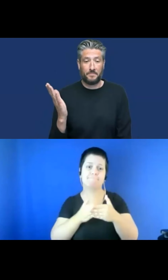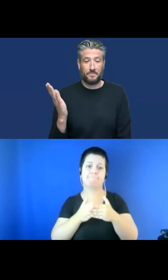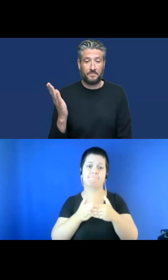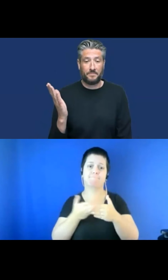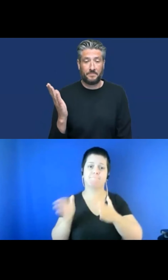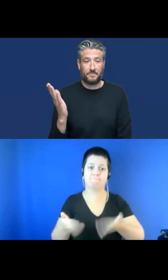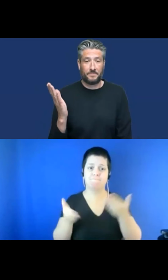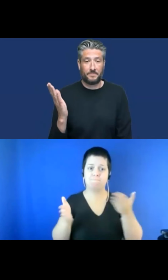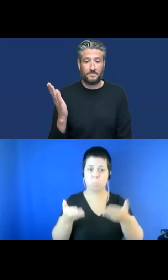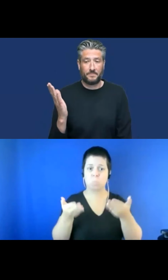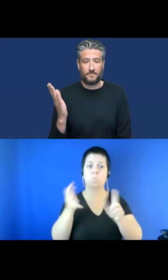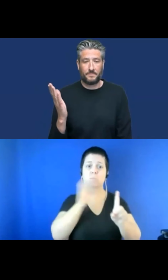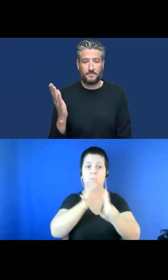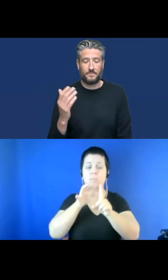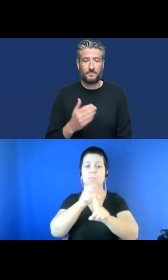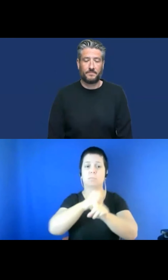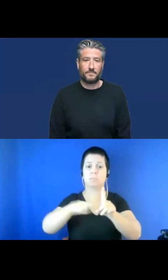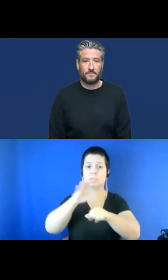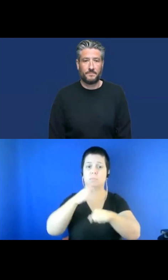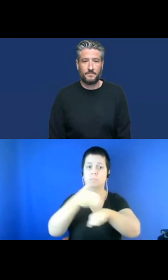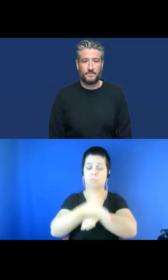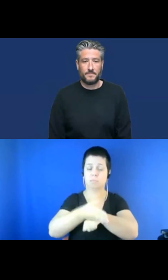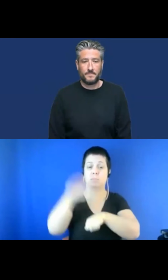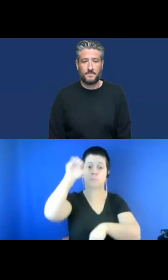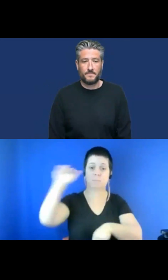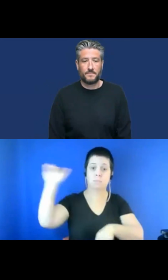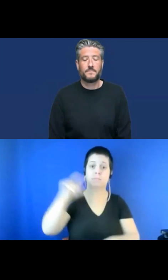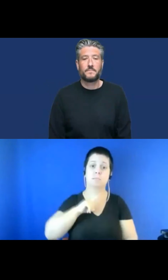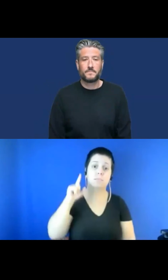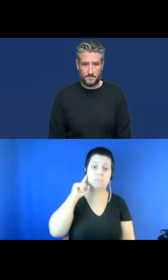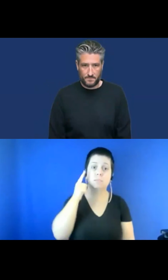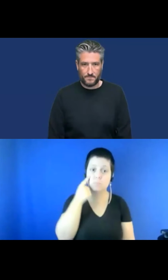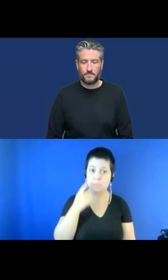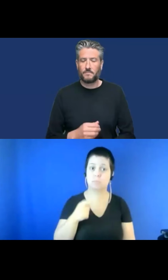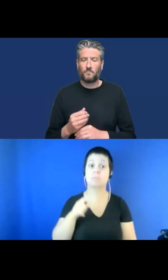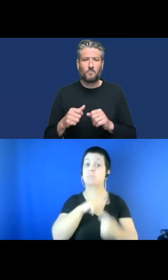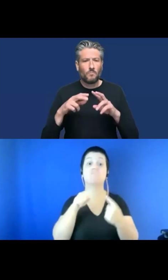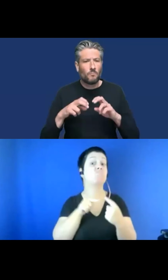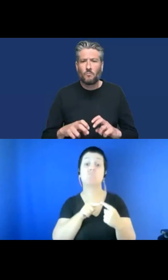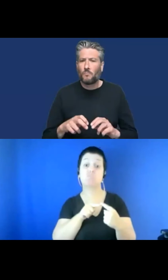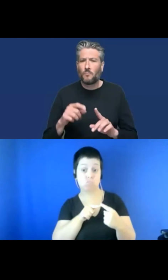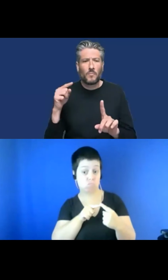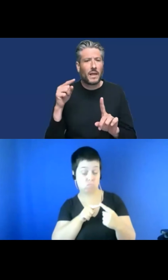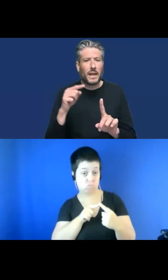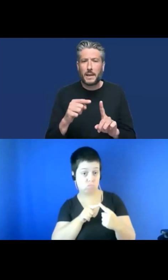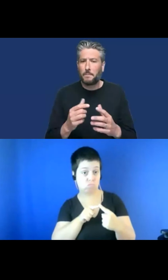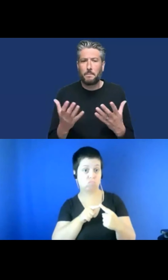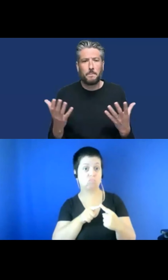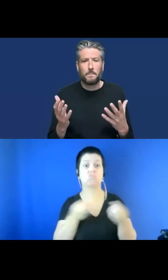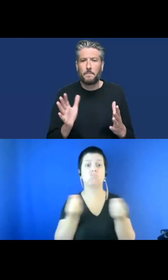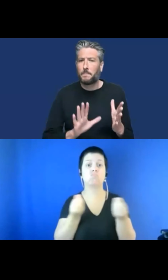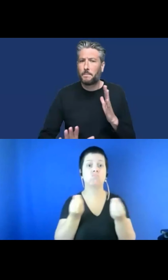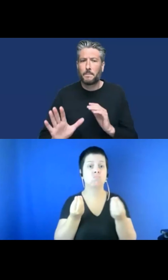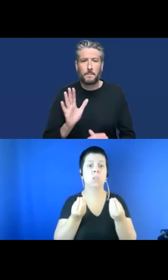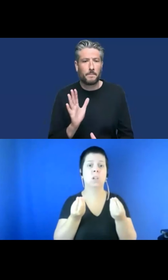Adults with Dual Sensory Impairment. The goal of this study was to explore perceived contextual barriers